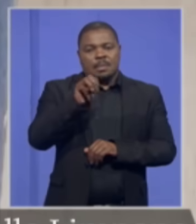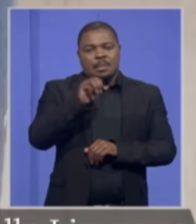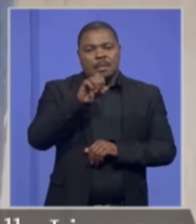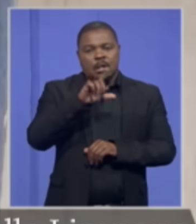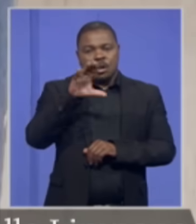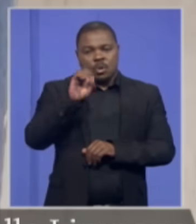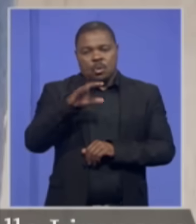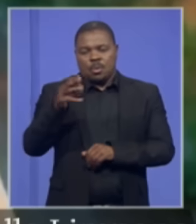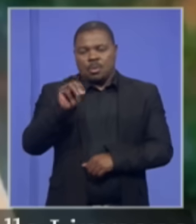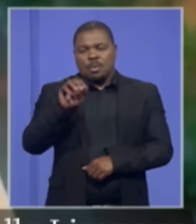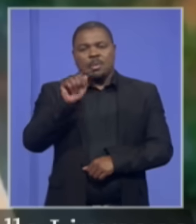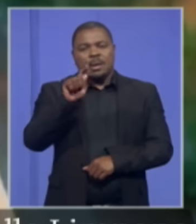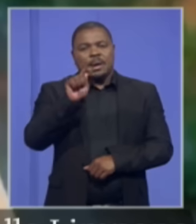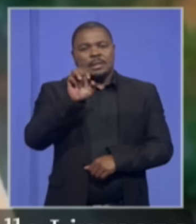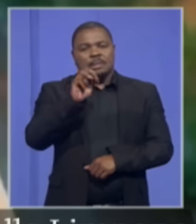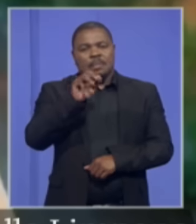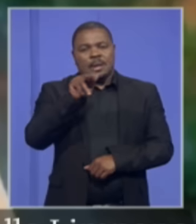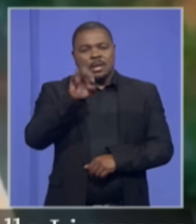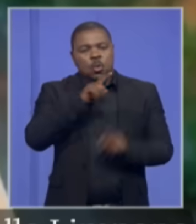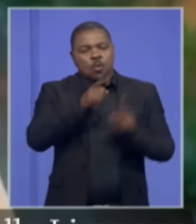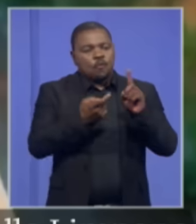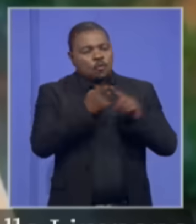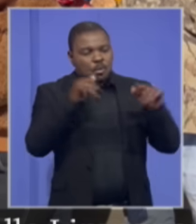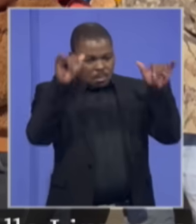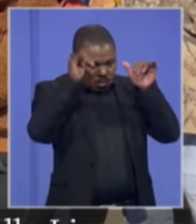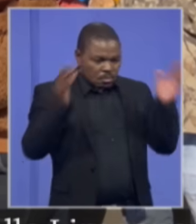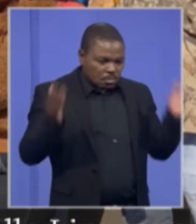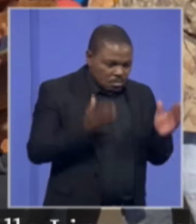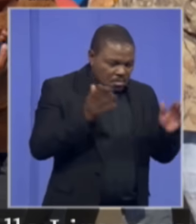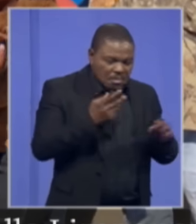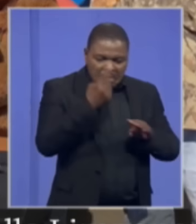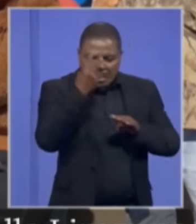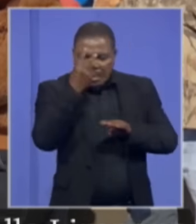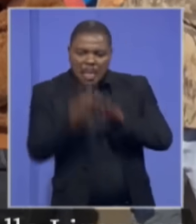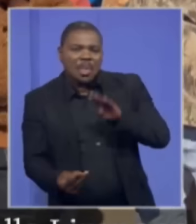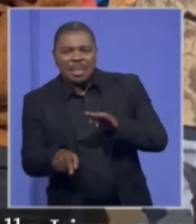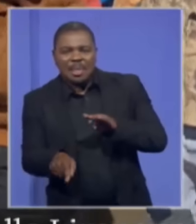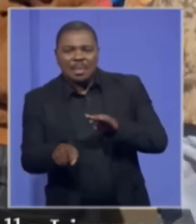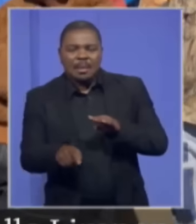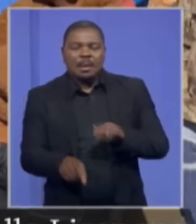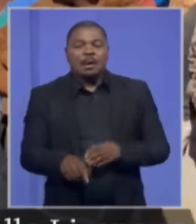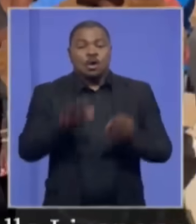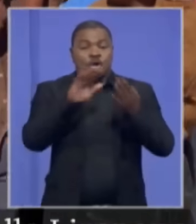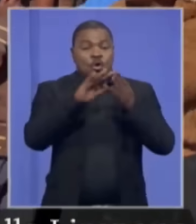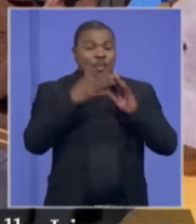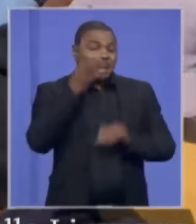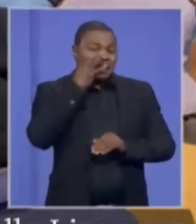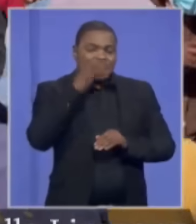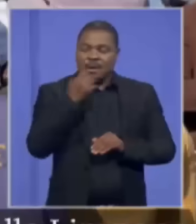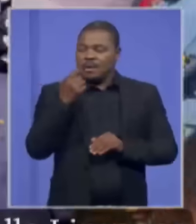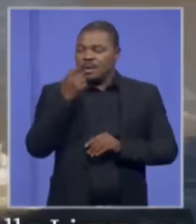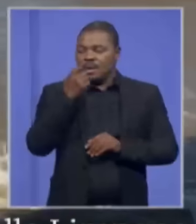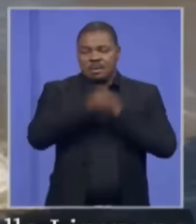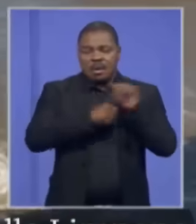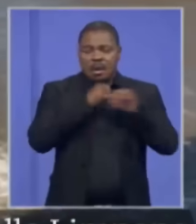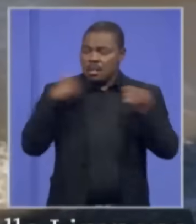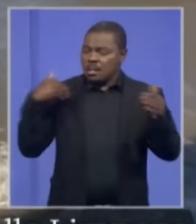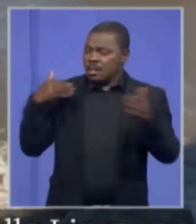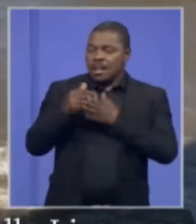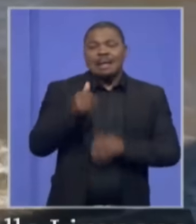go ka nokeng ge be a tshela go tswa dikgomong. Badudi ba re ye ke tiragalo ya bohlano mo mengwageng ye mmalwa ya go feta.